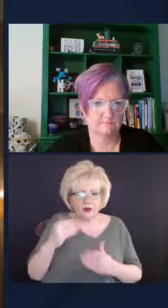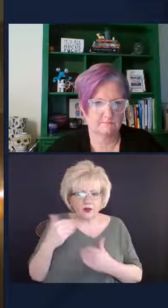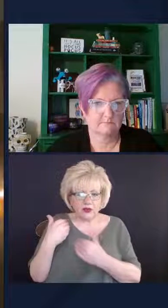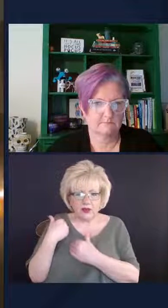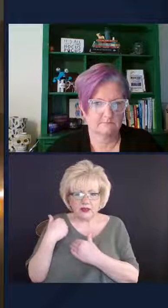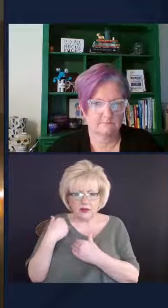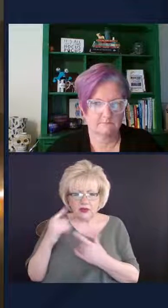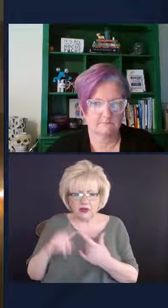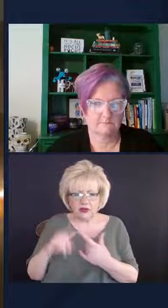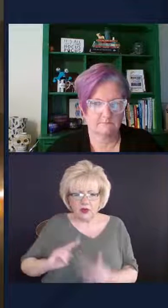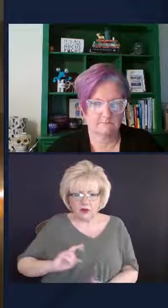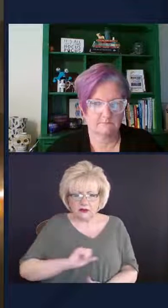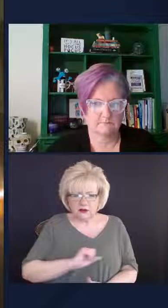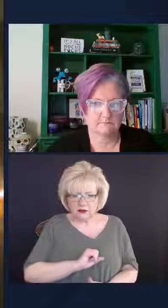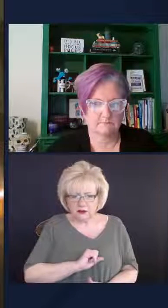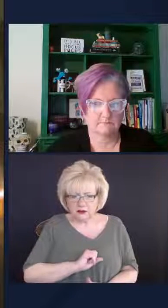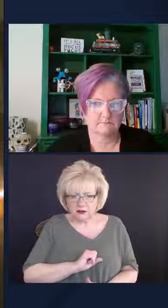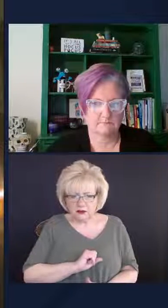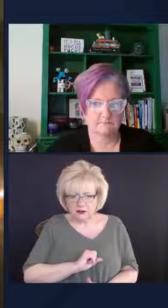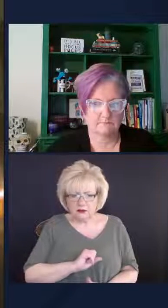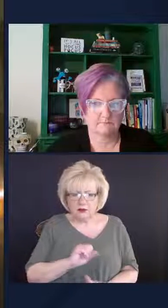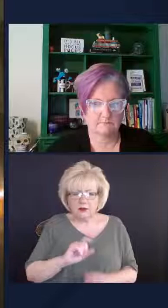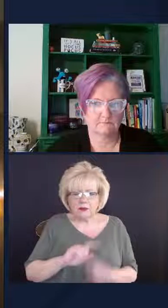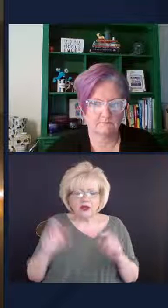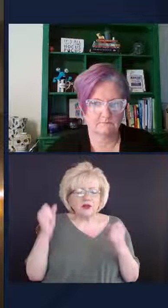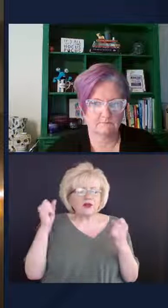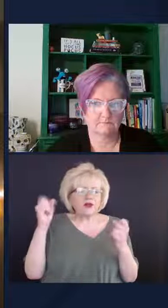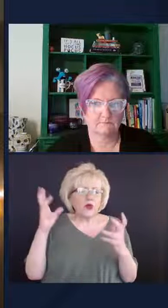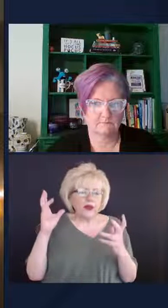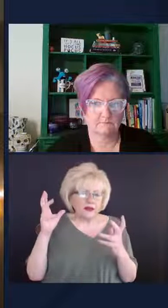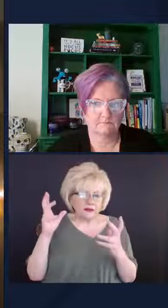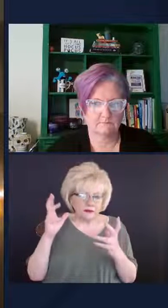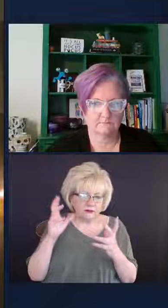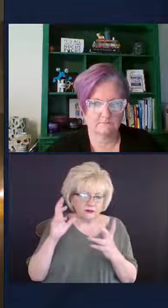a responsibility to the disabled people that they employ.